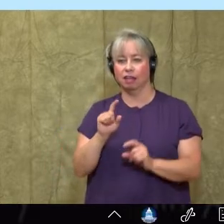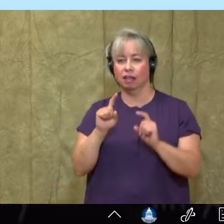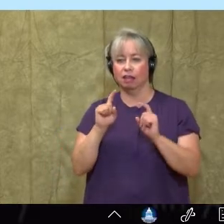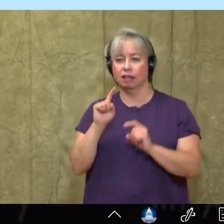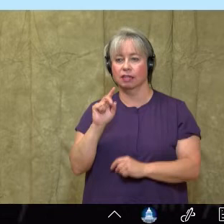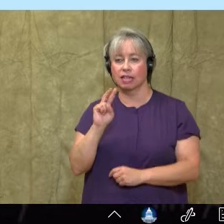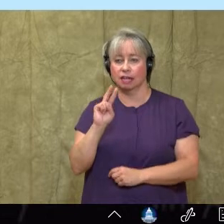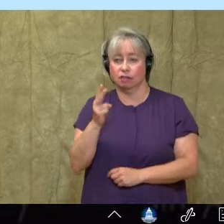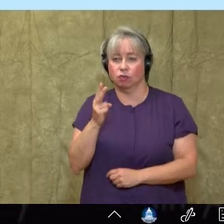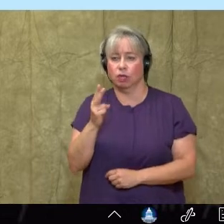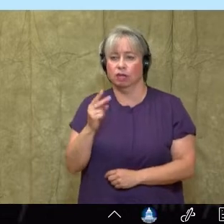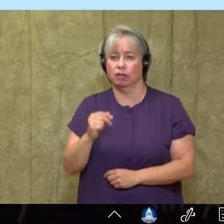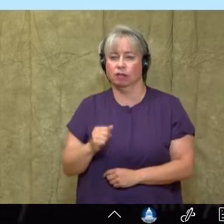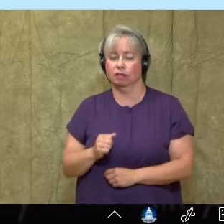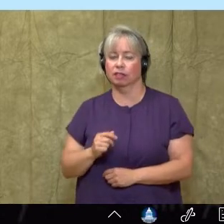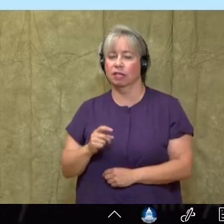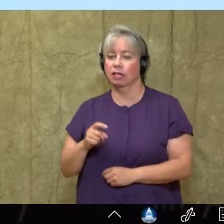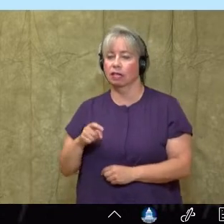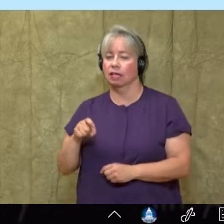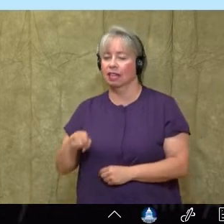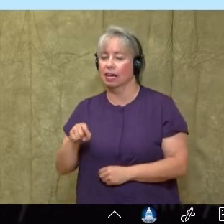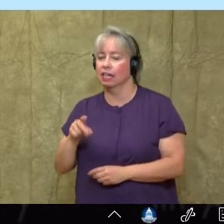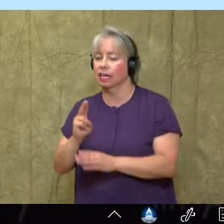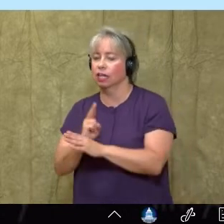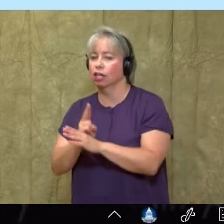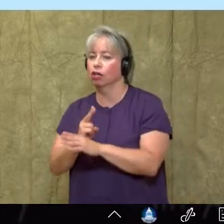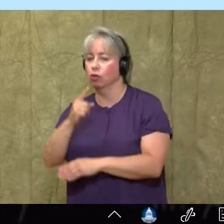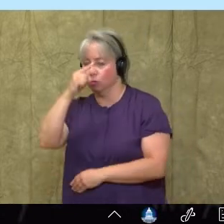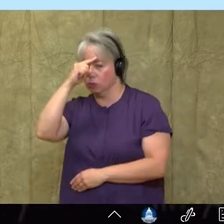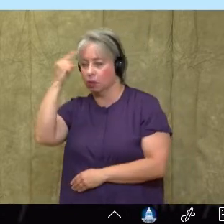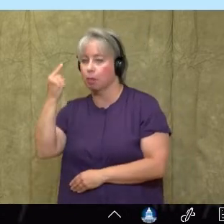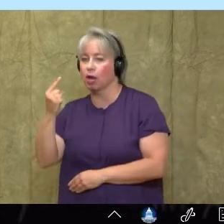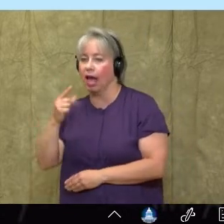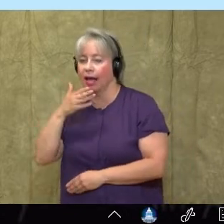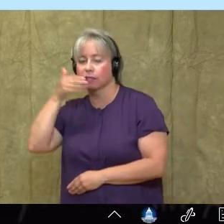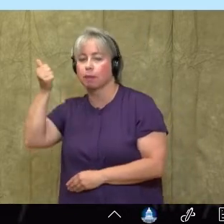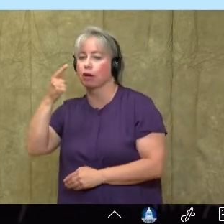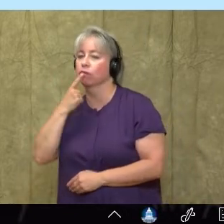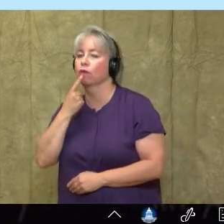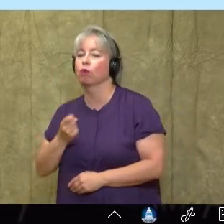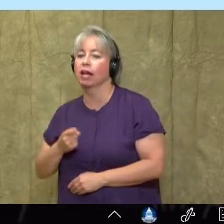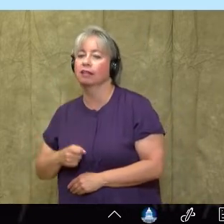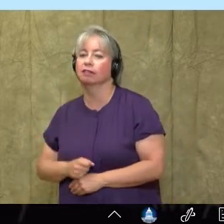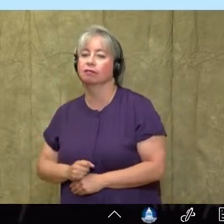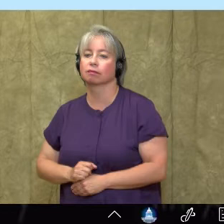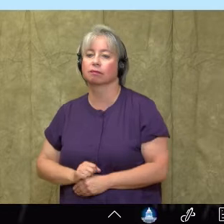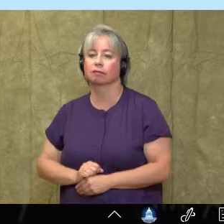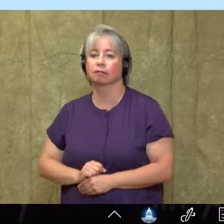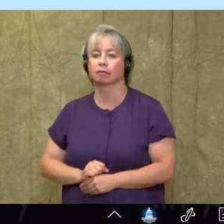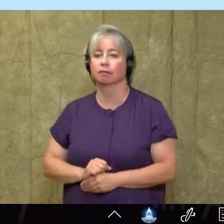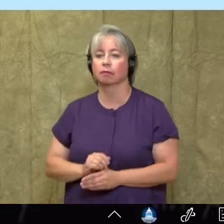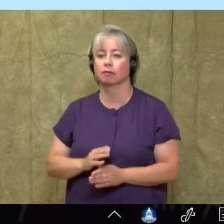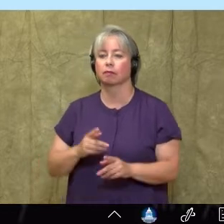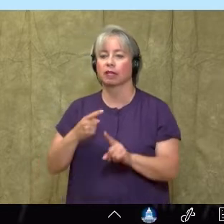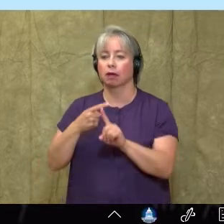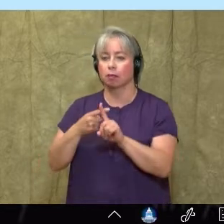Let me go back to black, just so the people at home, just so you guys can see that. Plus,